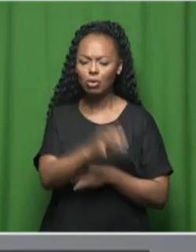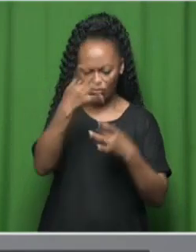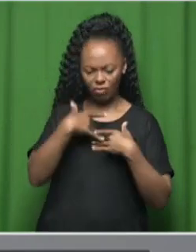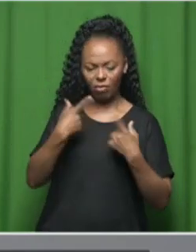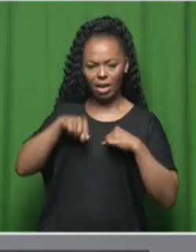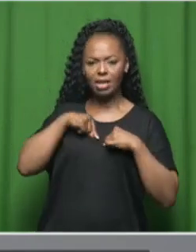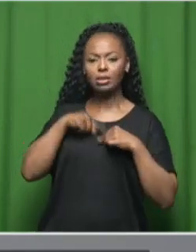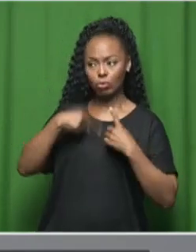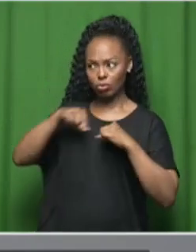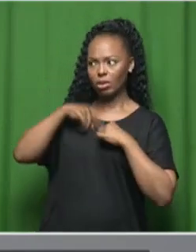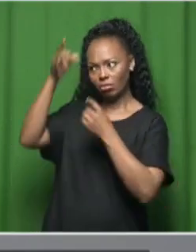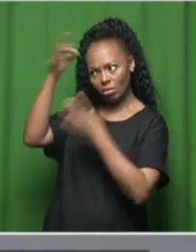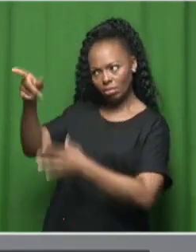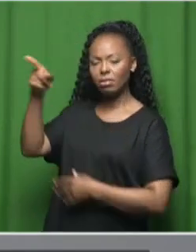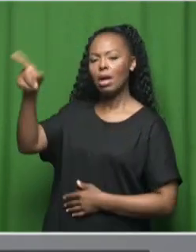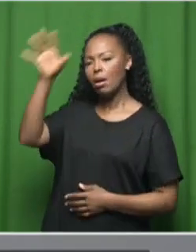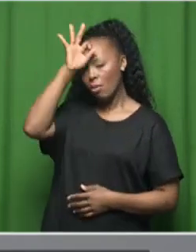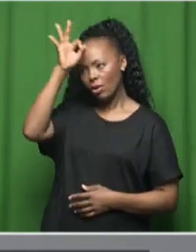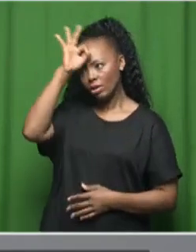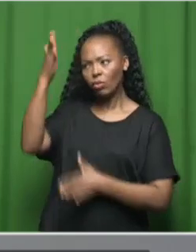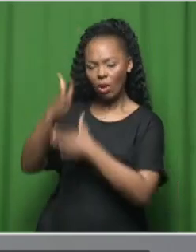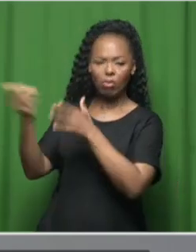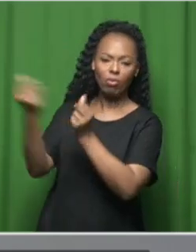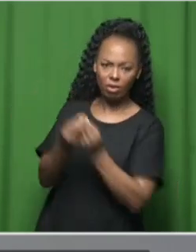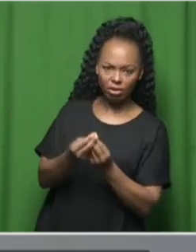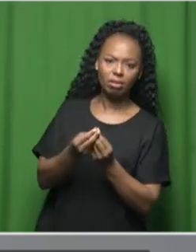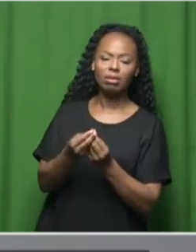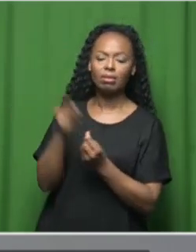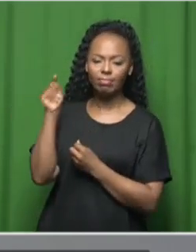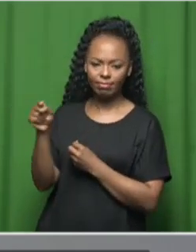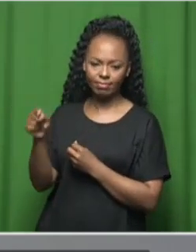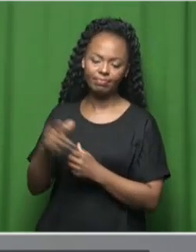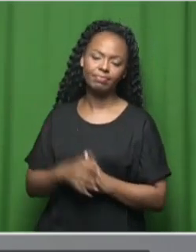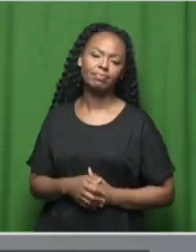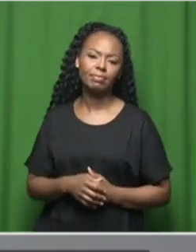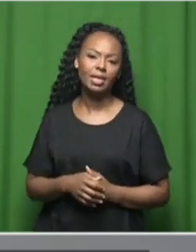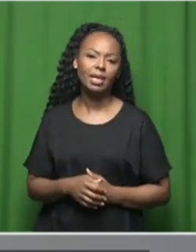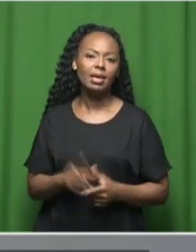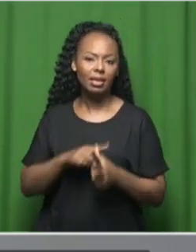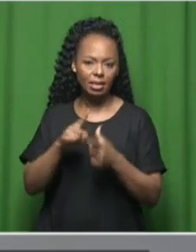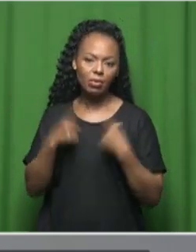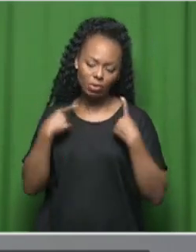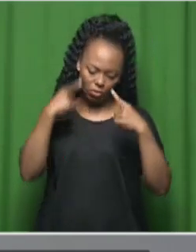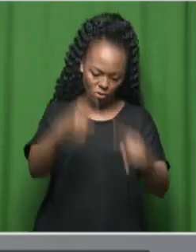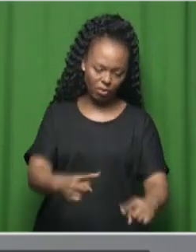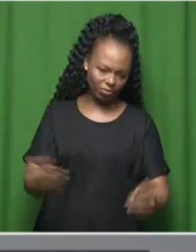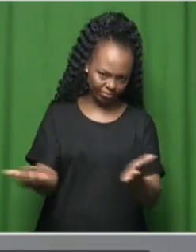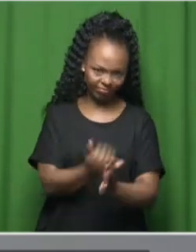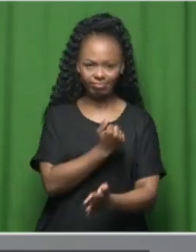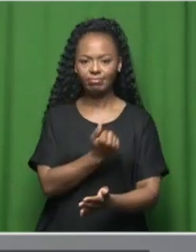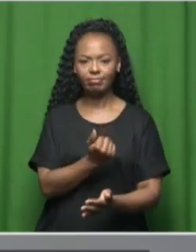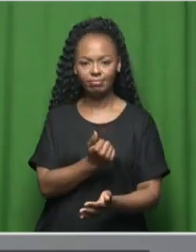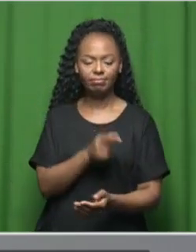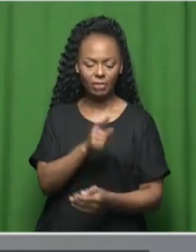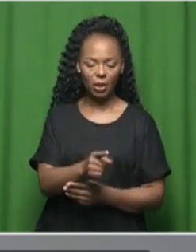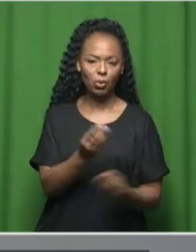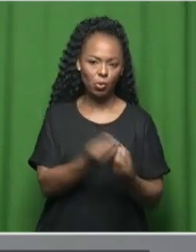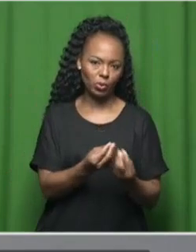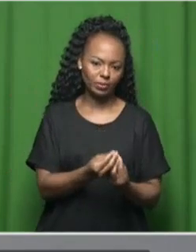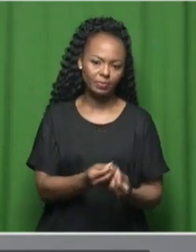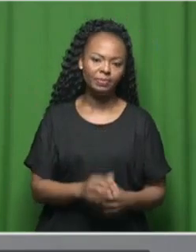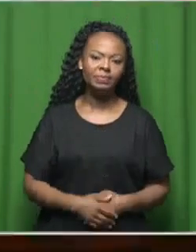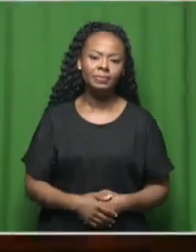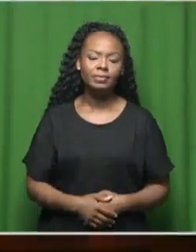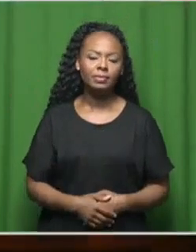enforcement and we go and seize the goods. Yes. We were actually alerted, as Africa Times, we were alerted